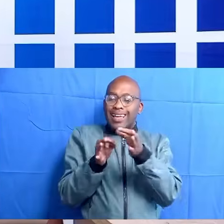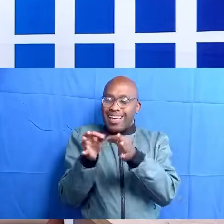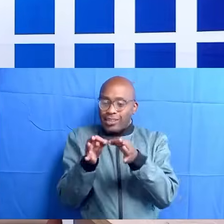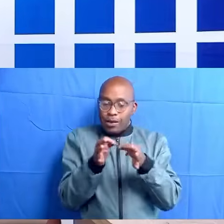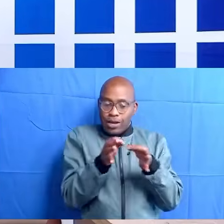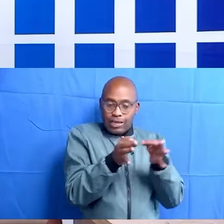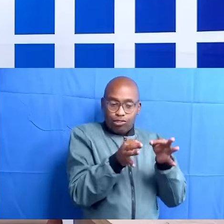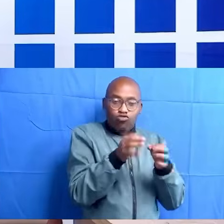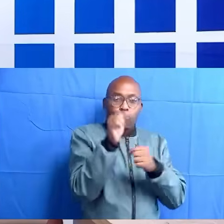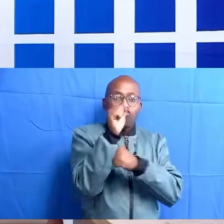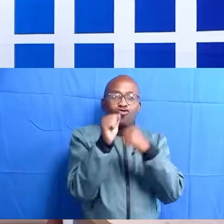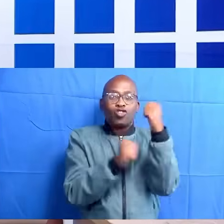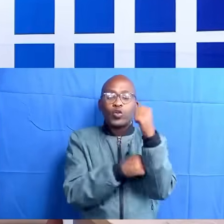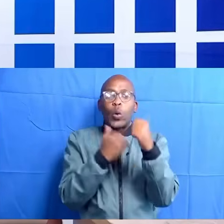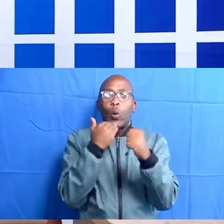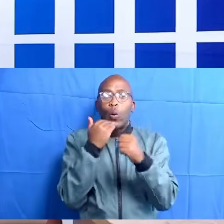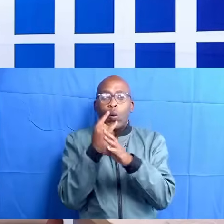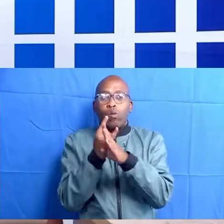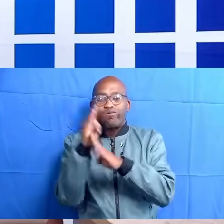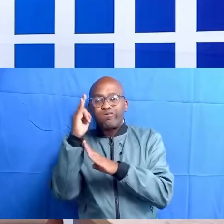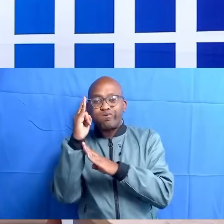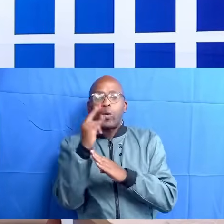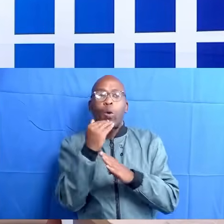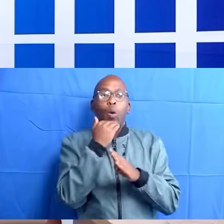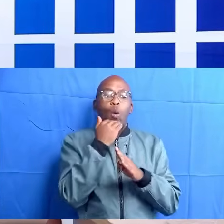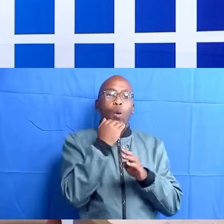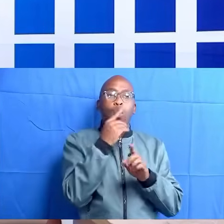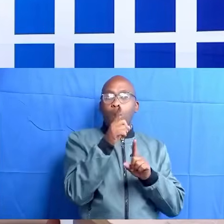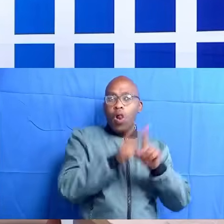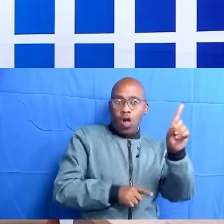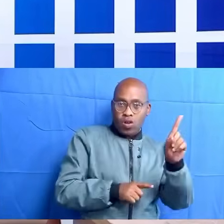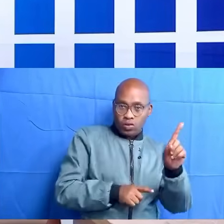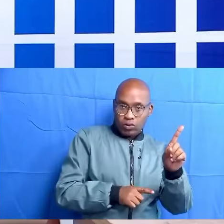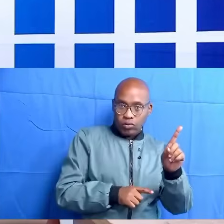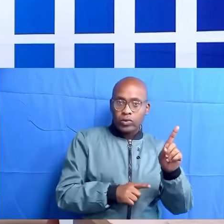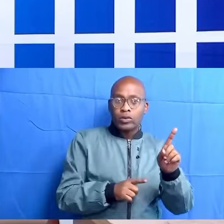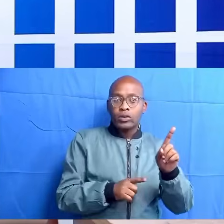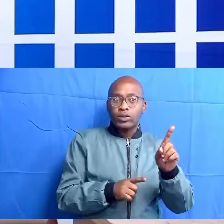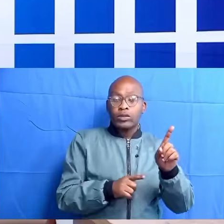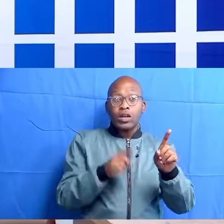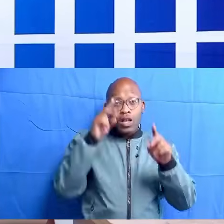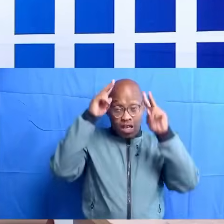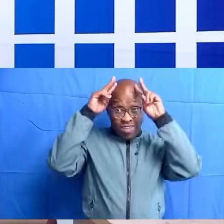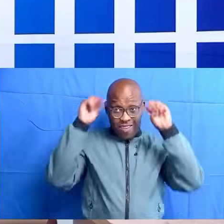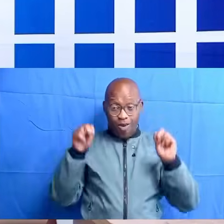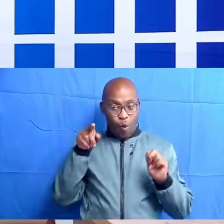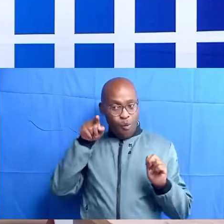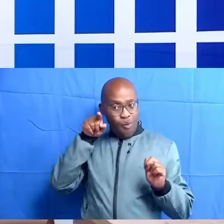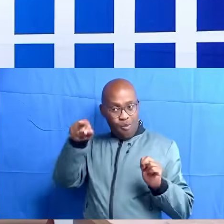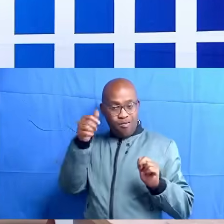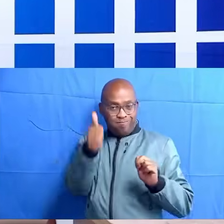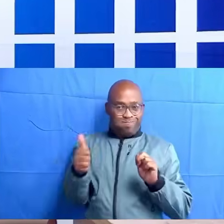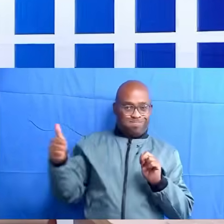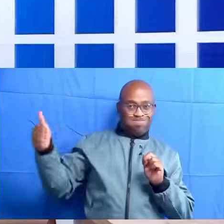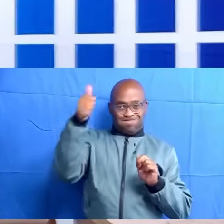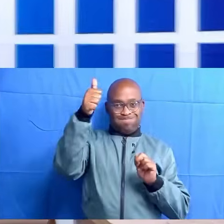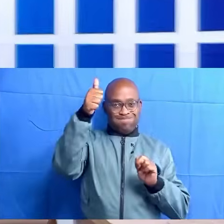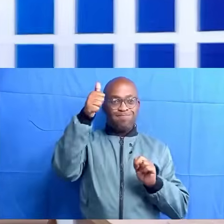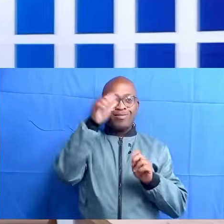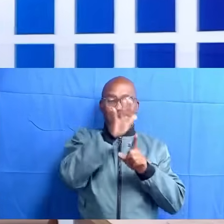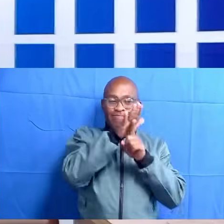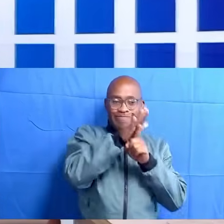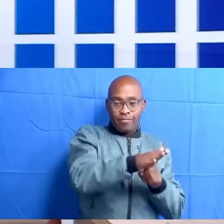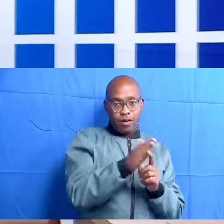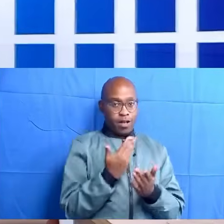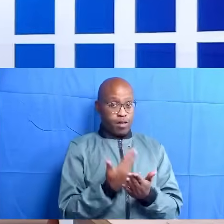were ineffective and were made by the Viet Congs to be ineffective, as we can see in this first